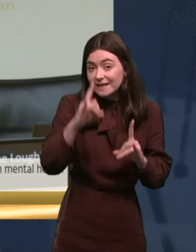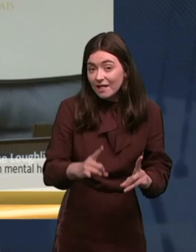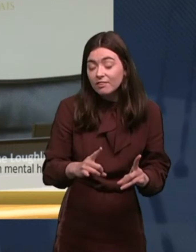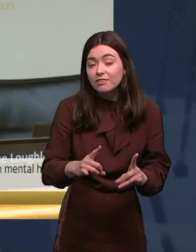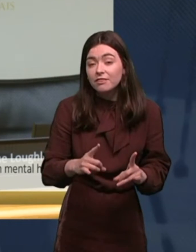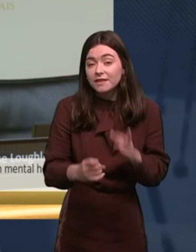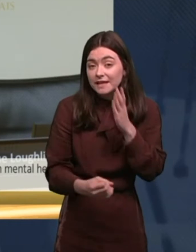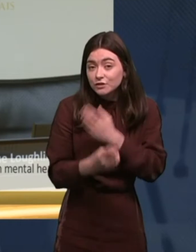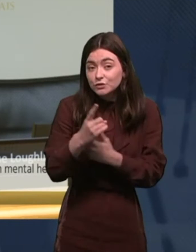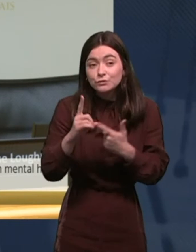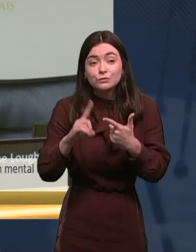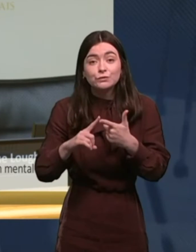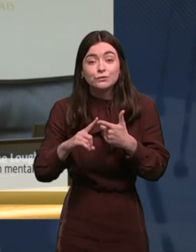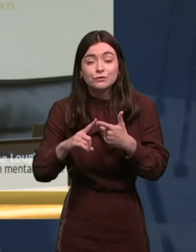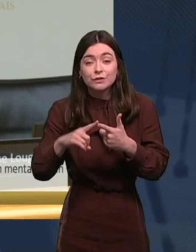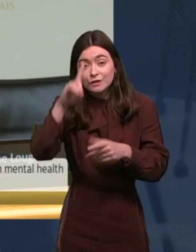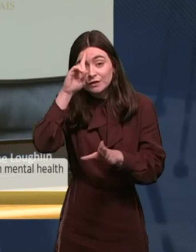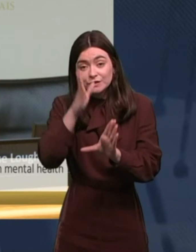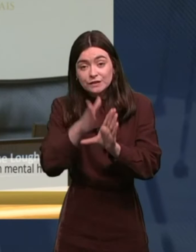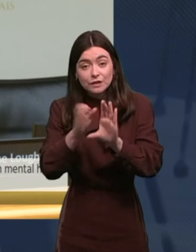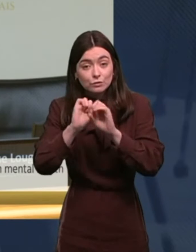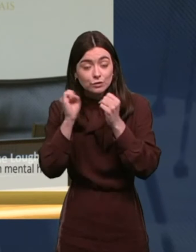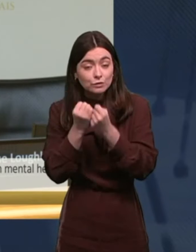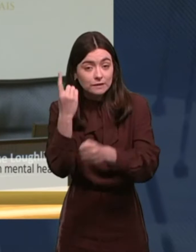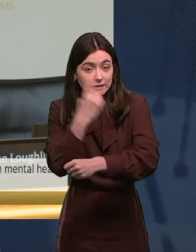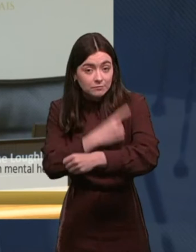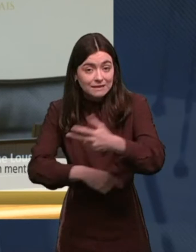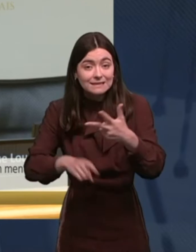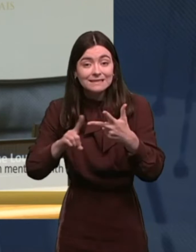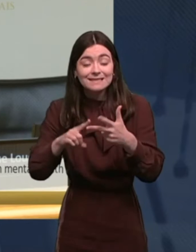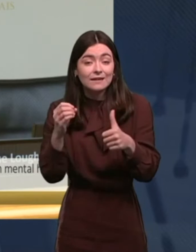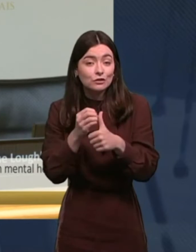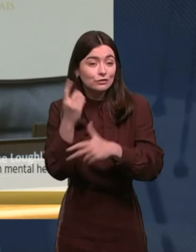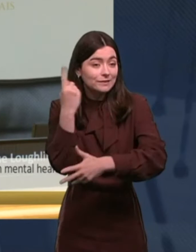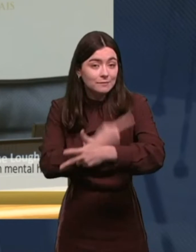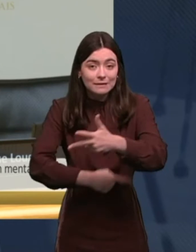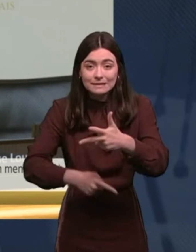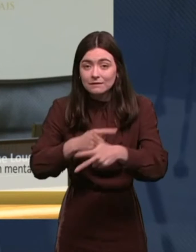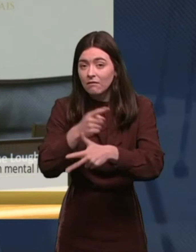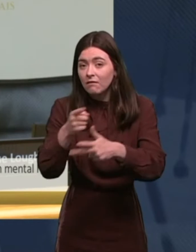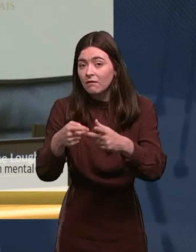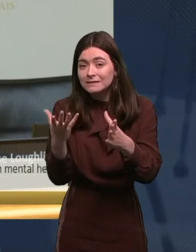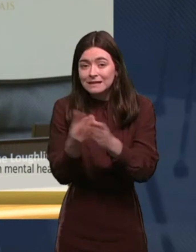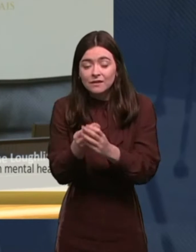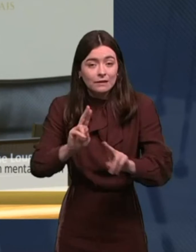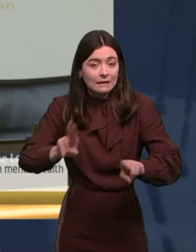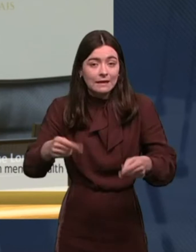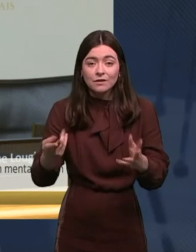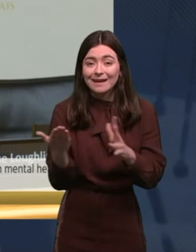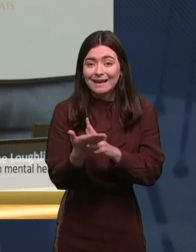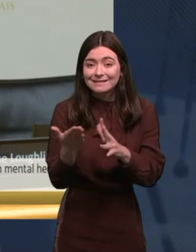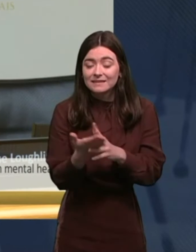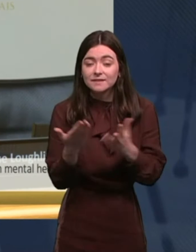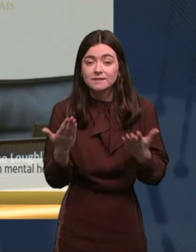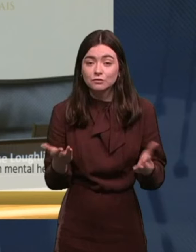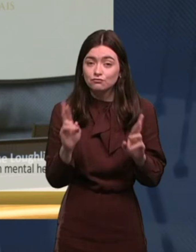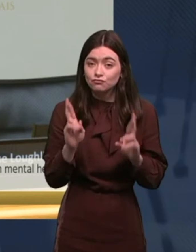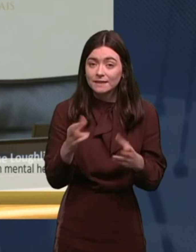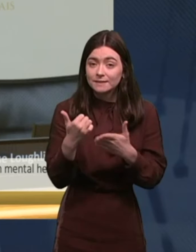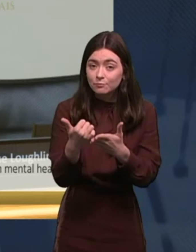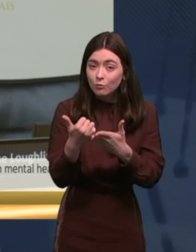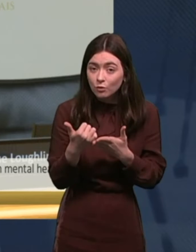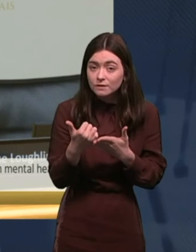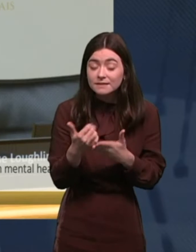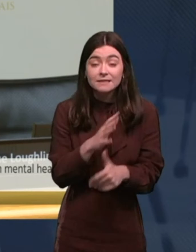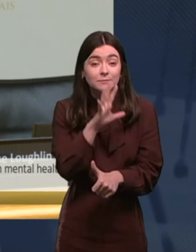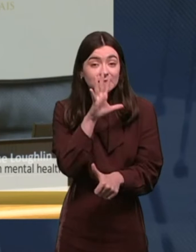psychosocial disabilities and another disability type falling between the stools and not being able to access appropriate supports. It's particularly the